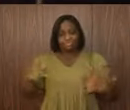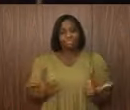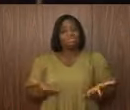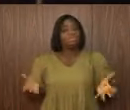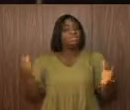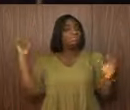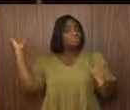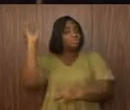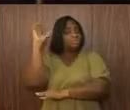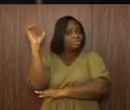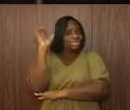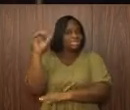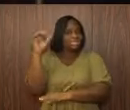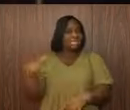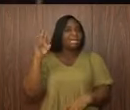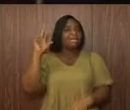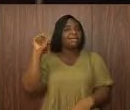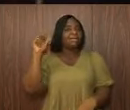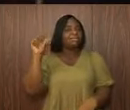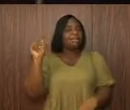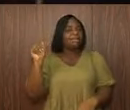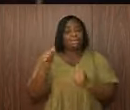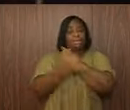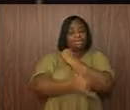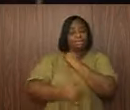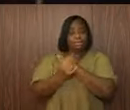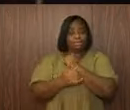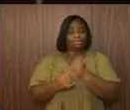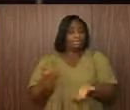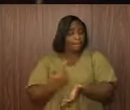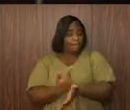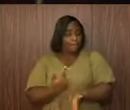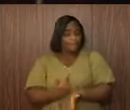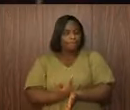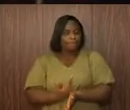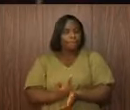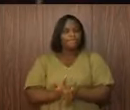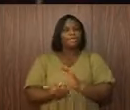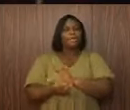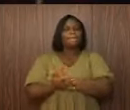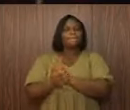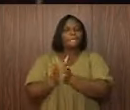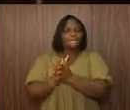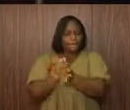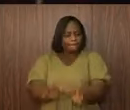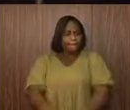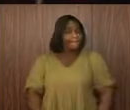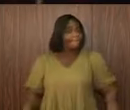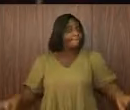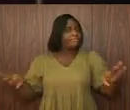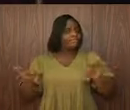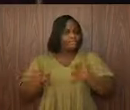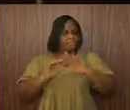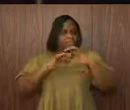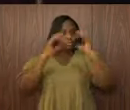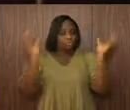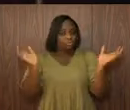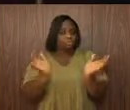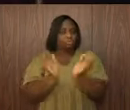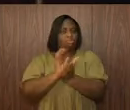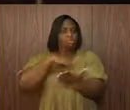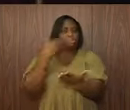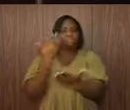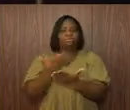Accra, and our country, Ghana, have become important global destinations for